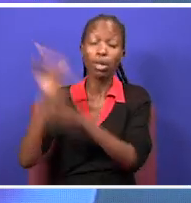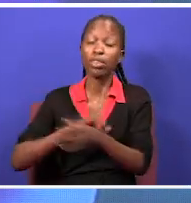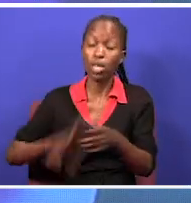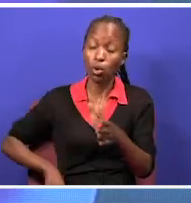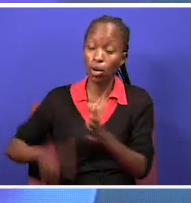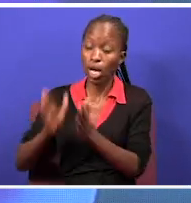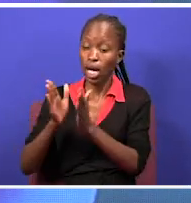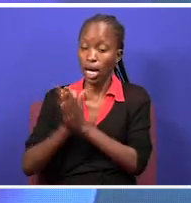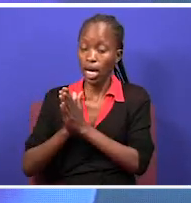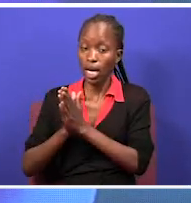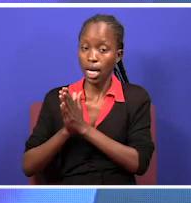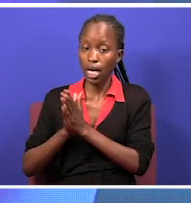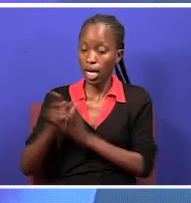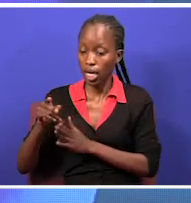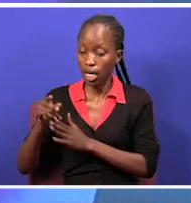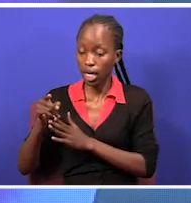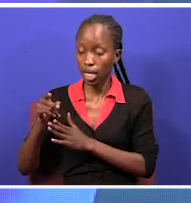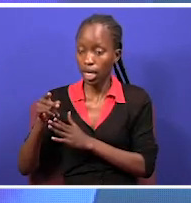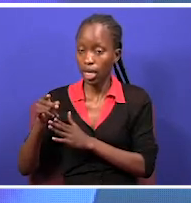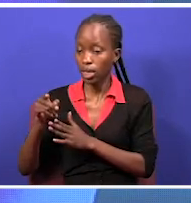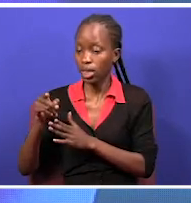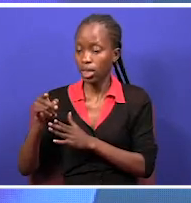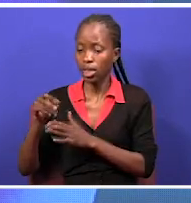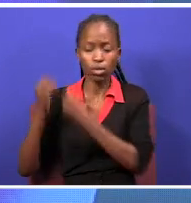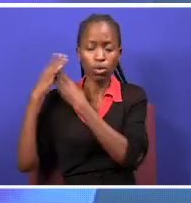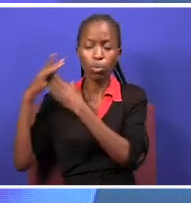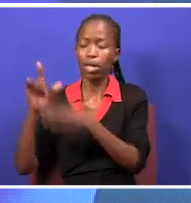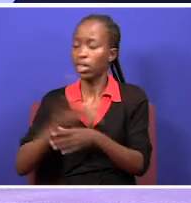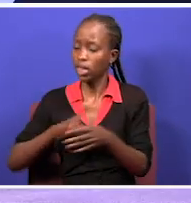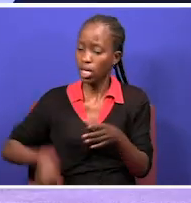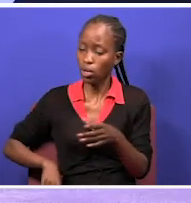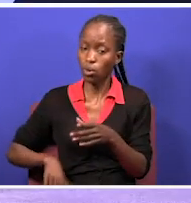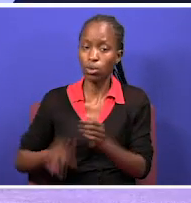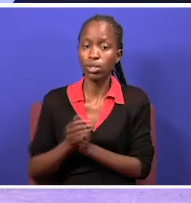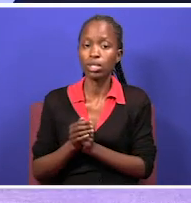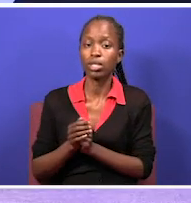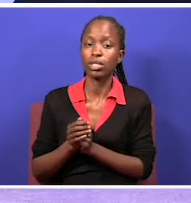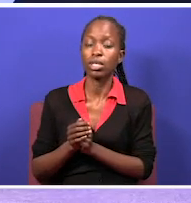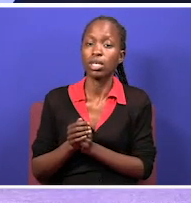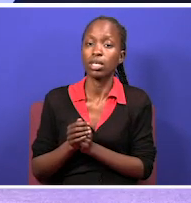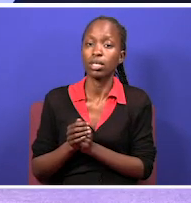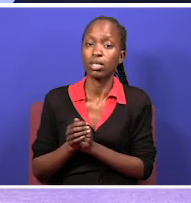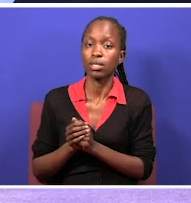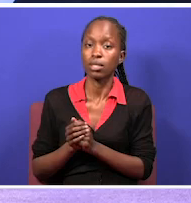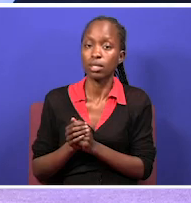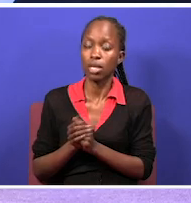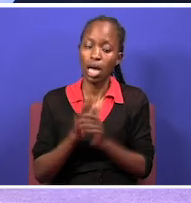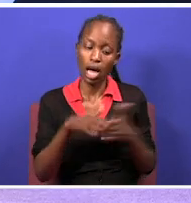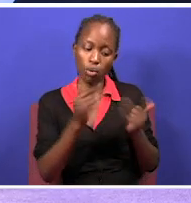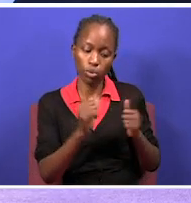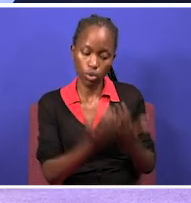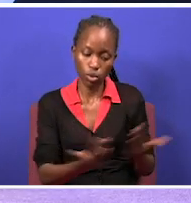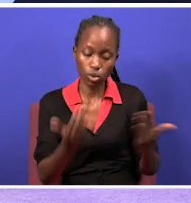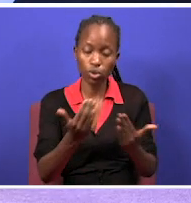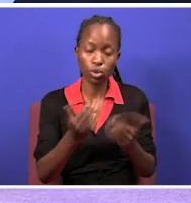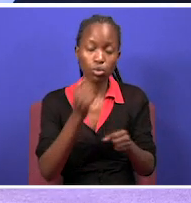walk in his ways and his decrees, and they will only do that if they have been taught the commands and